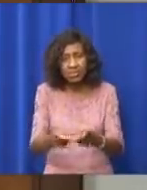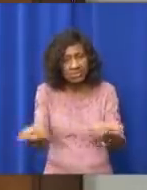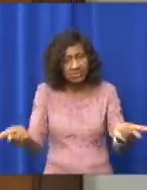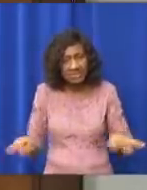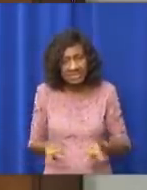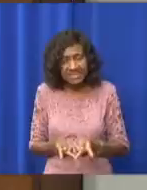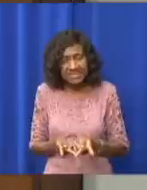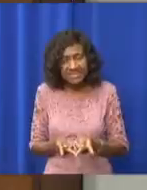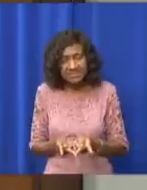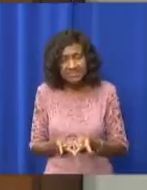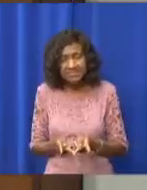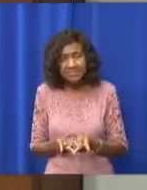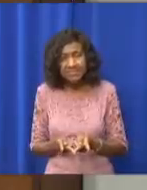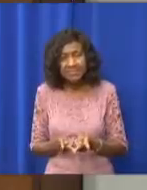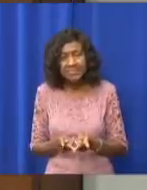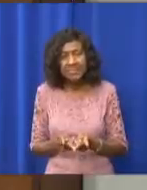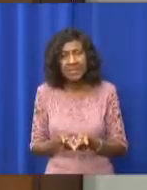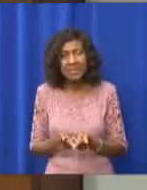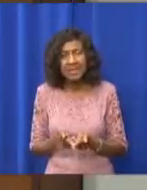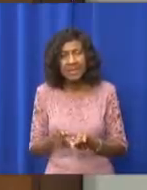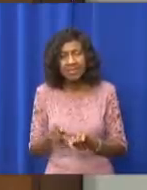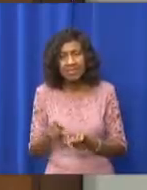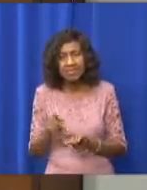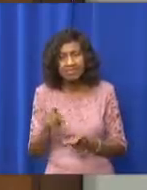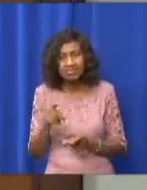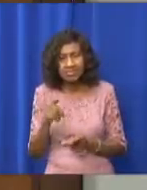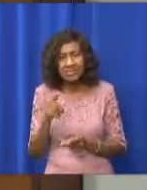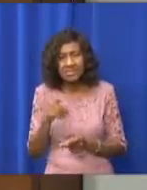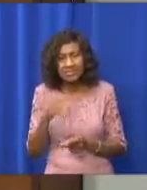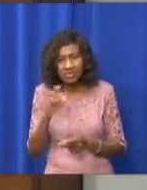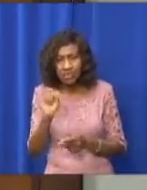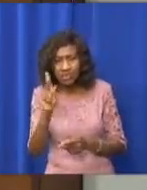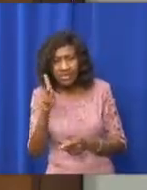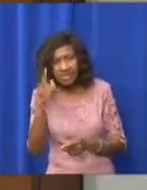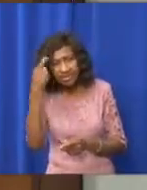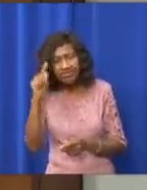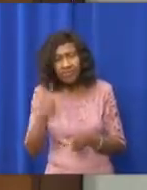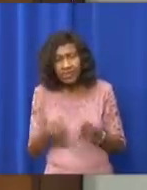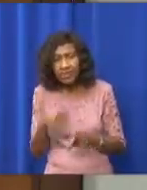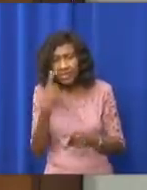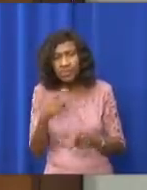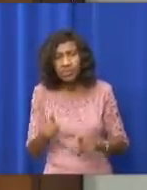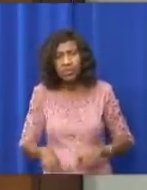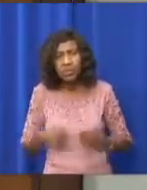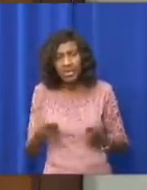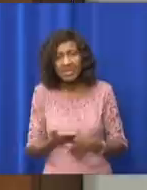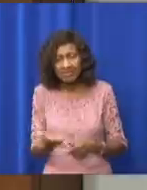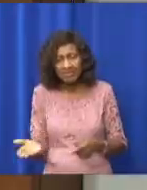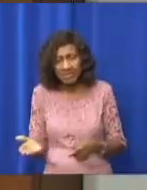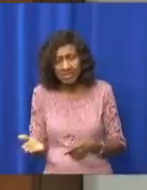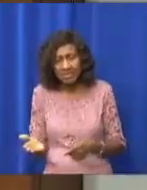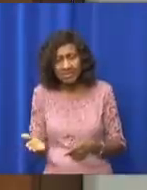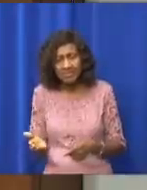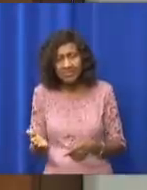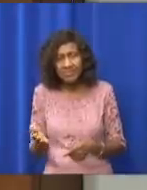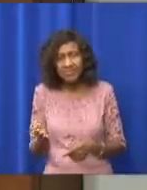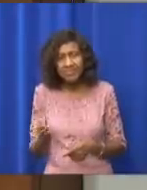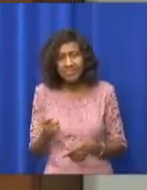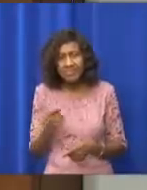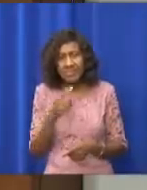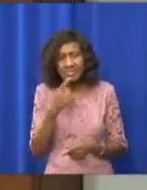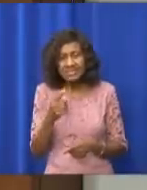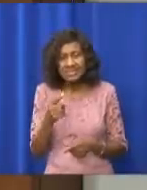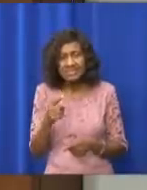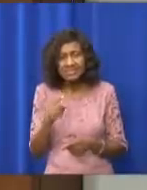not impact persons residing beachside at those locations. This easing of curfew restrictions for boats does not include